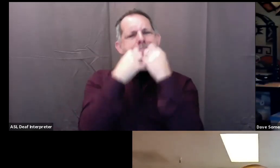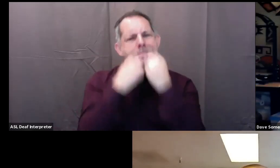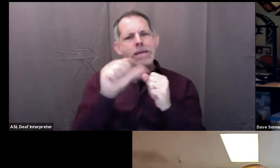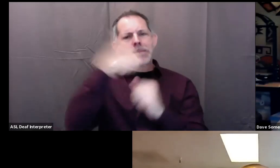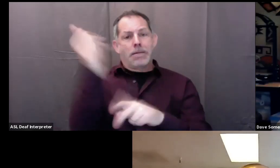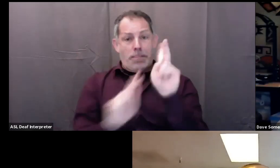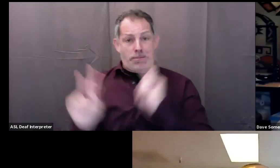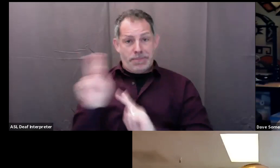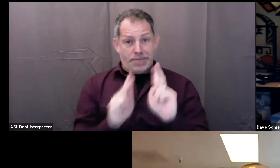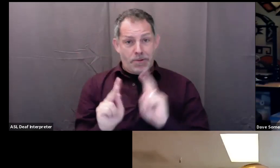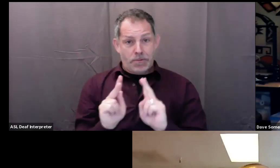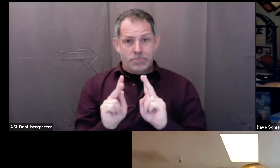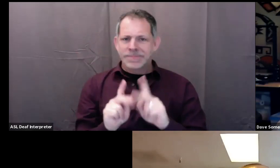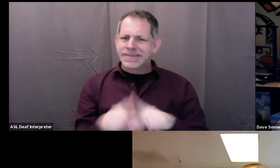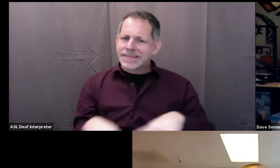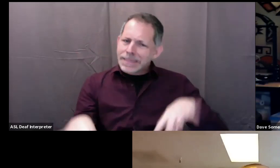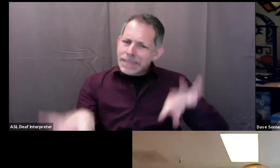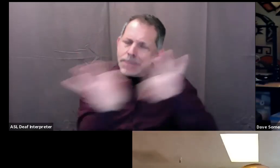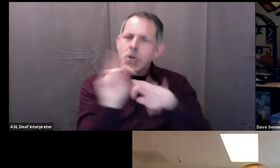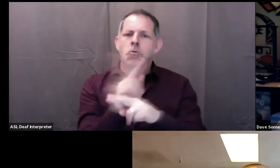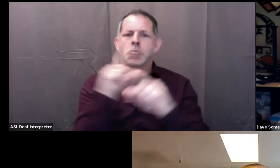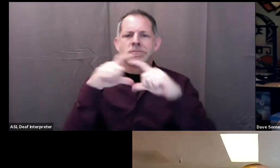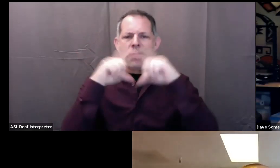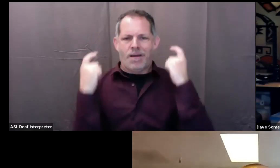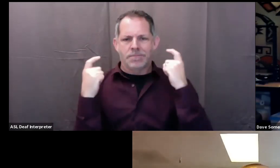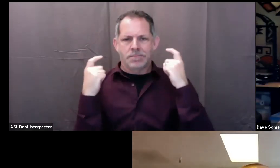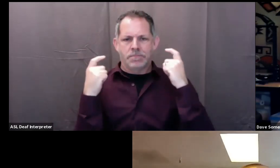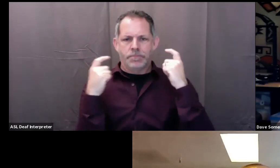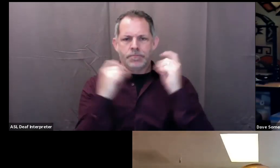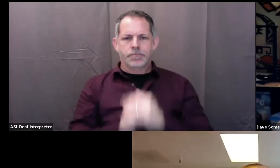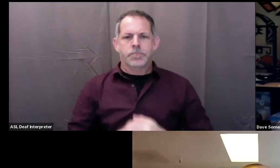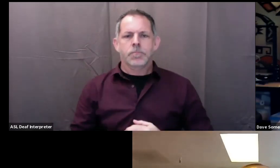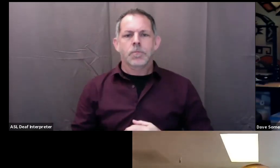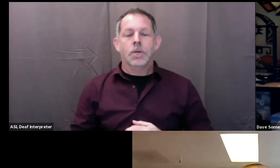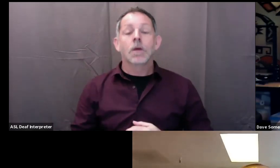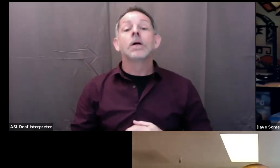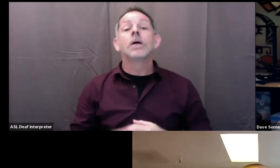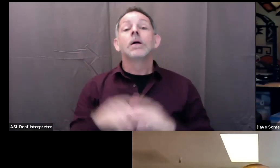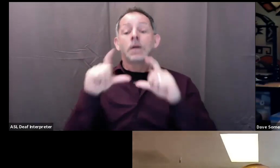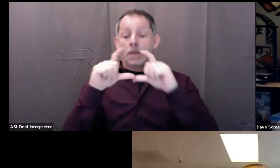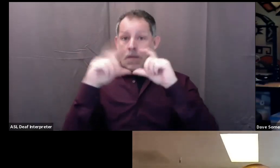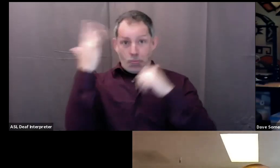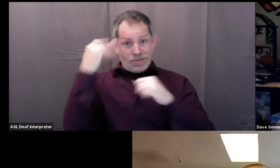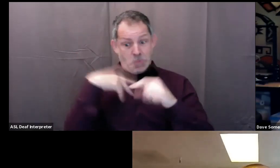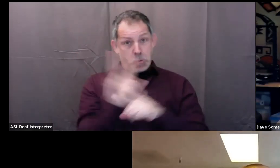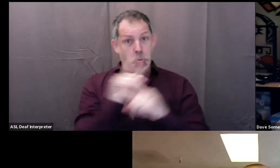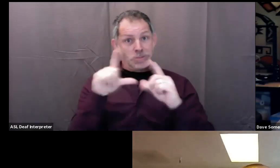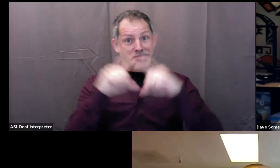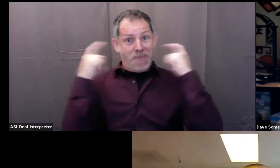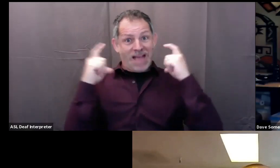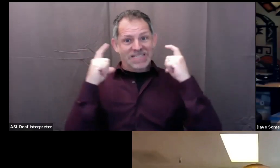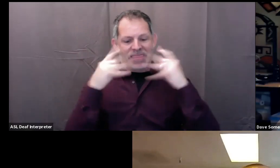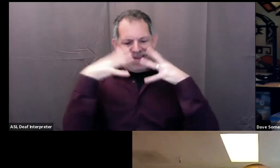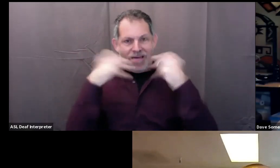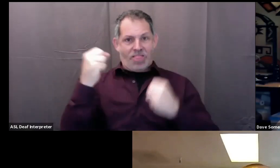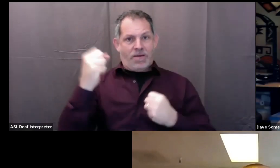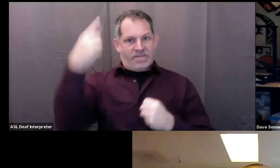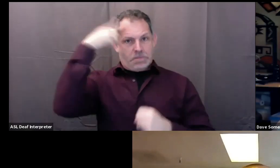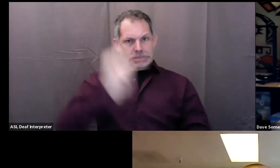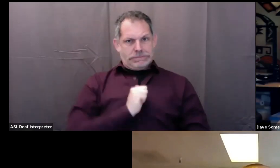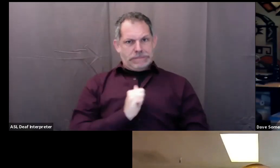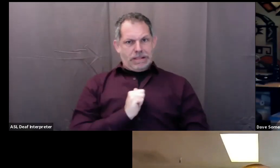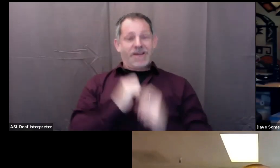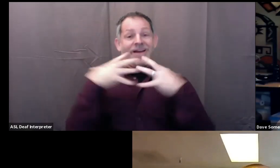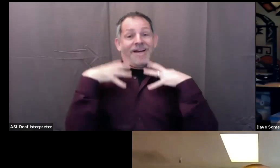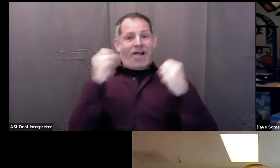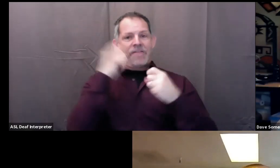about, that you care about them, their health, the health of their friends and their families. So please wear face coverings.